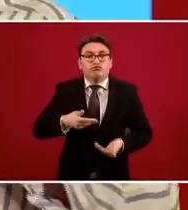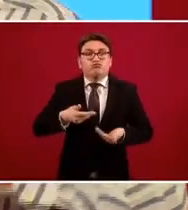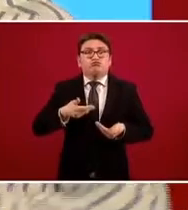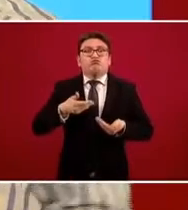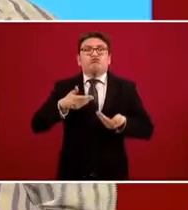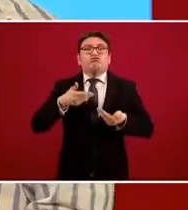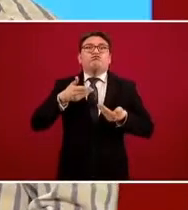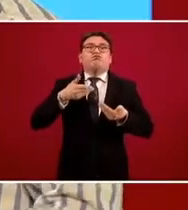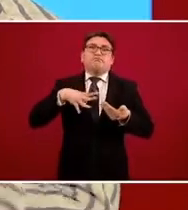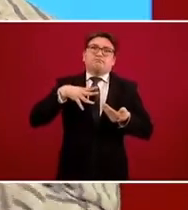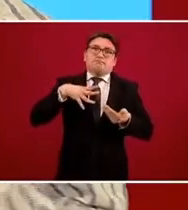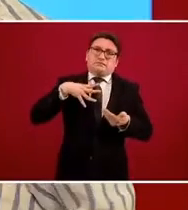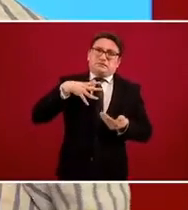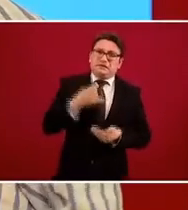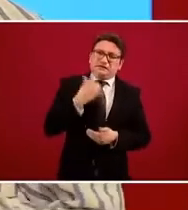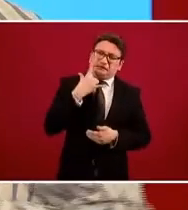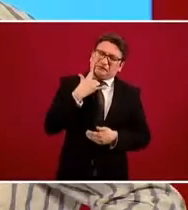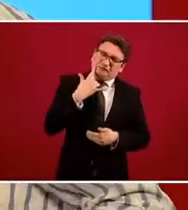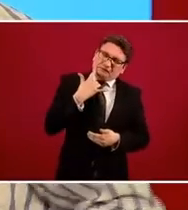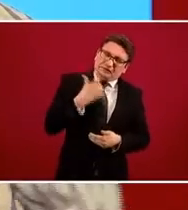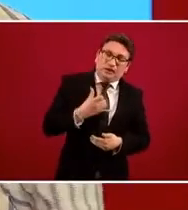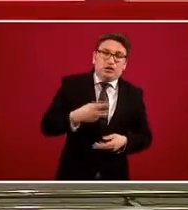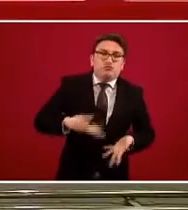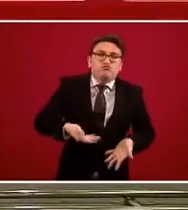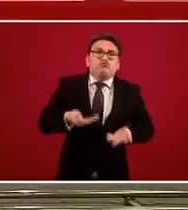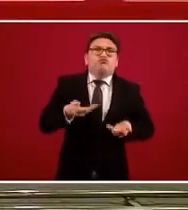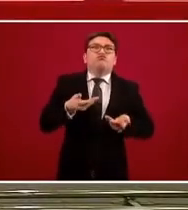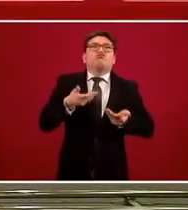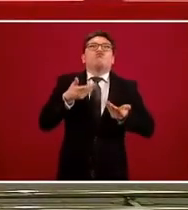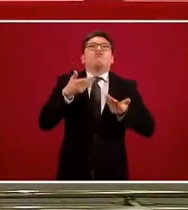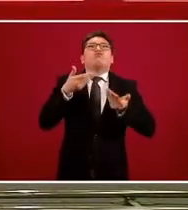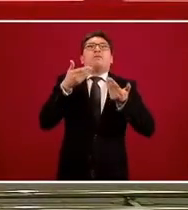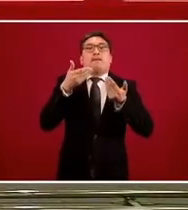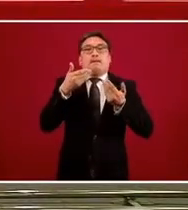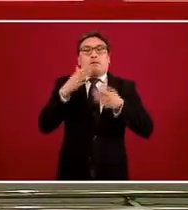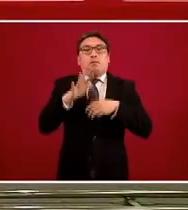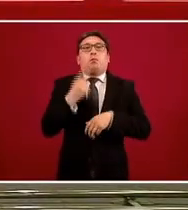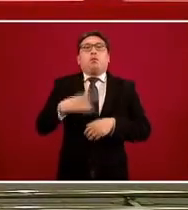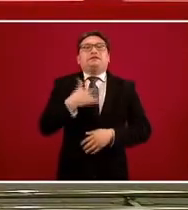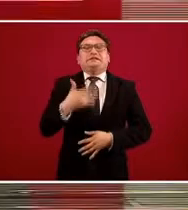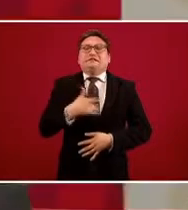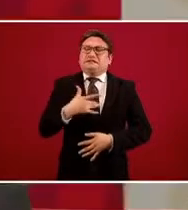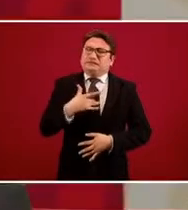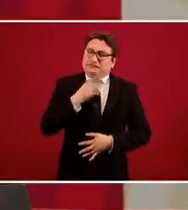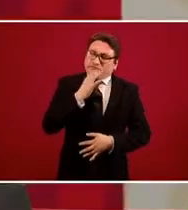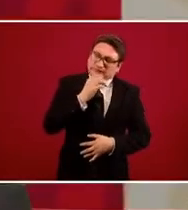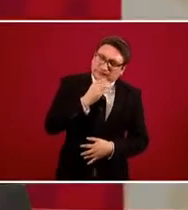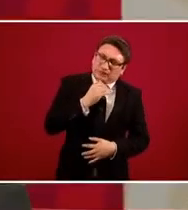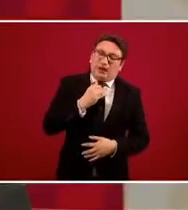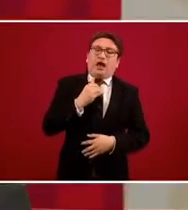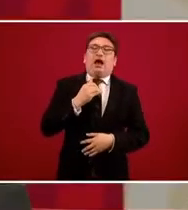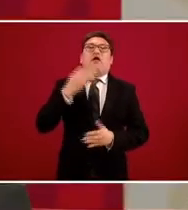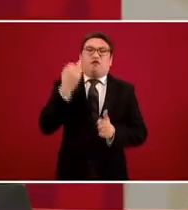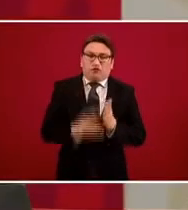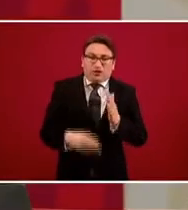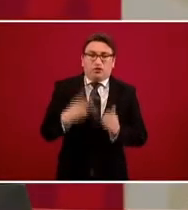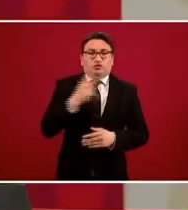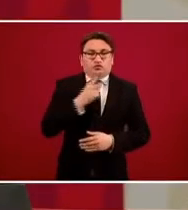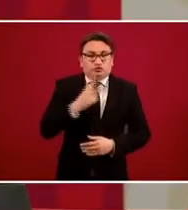if you're making a more intense effort in order to be able to breathe, then that is not